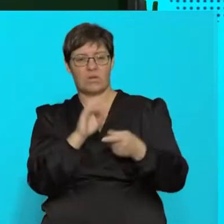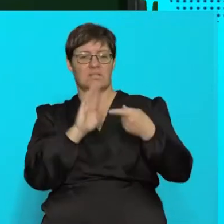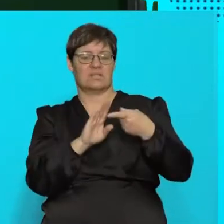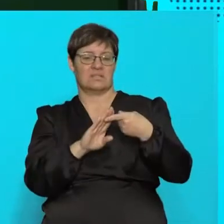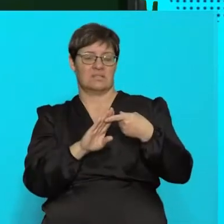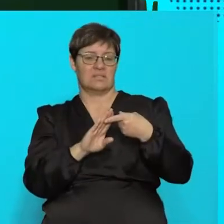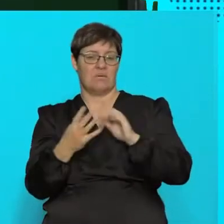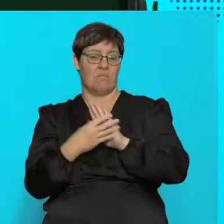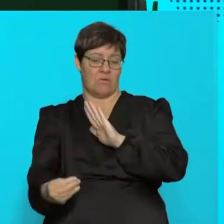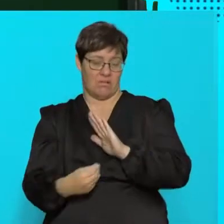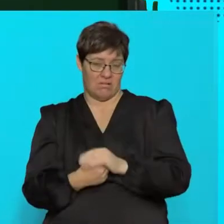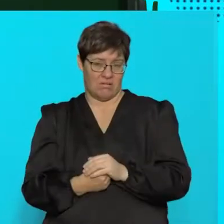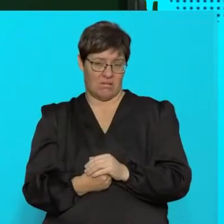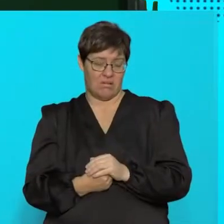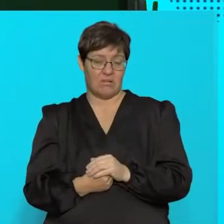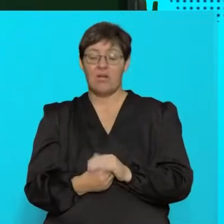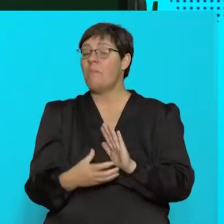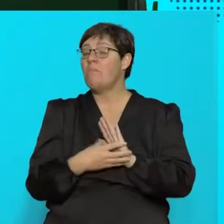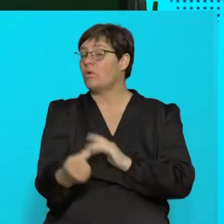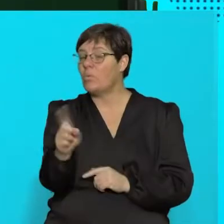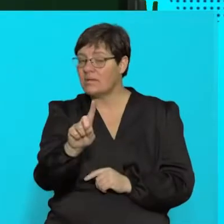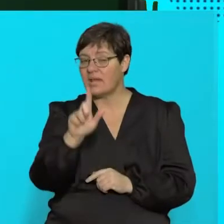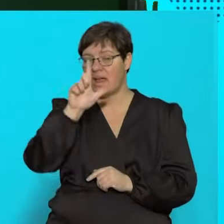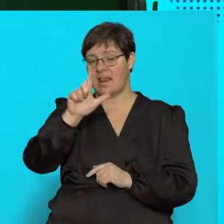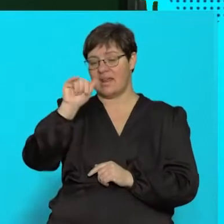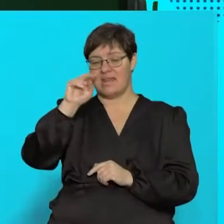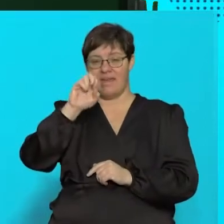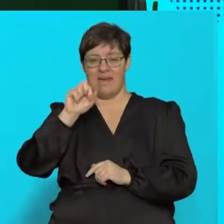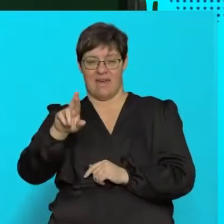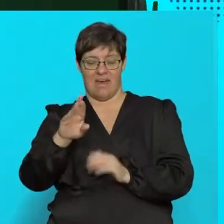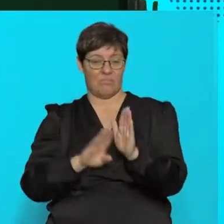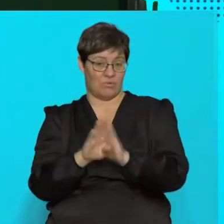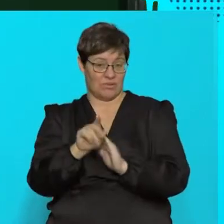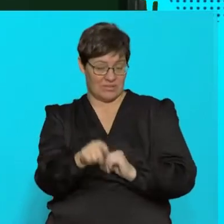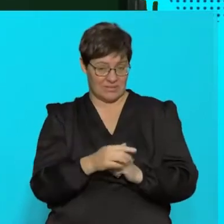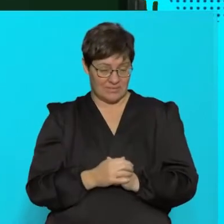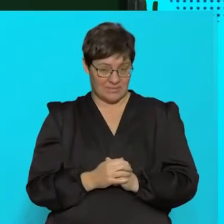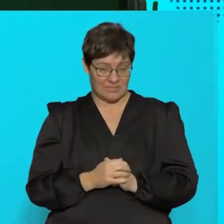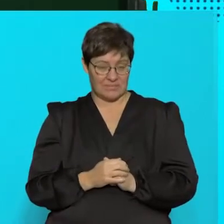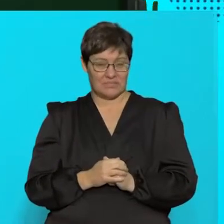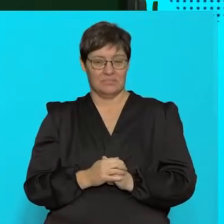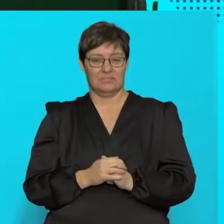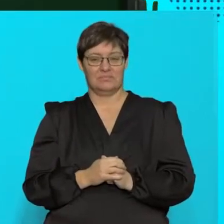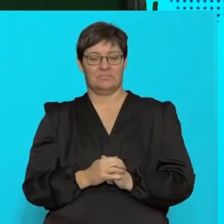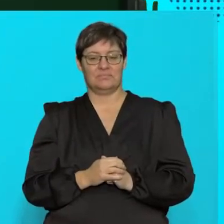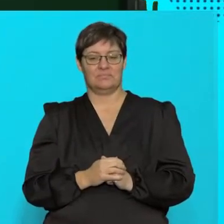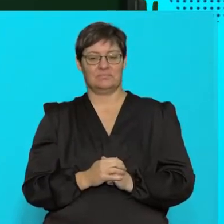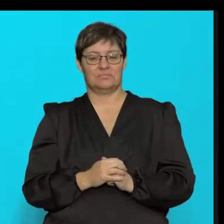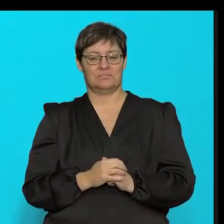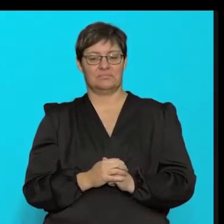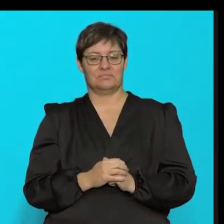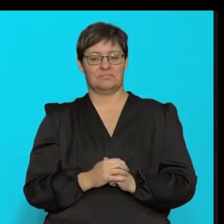one model today, looking at linear regression on how can we forecast.